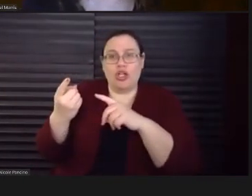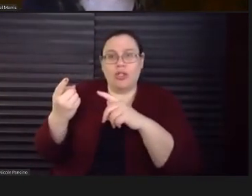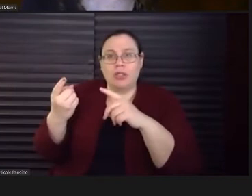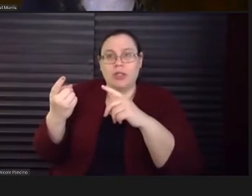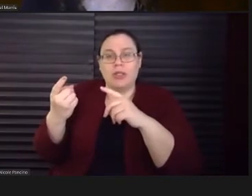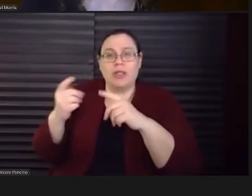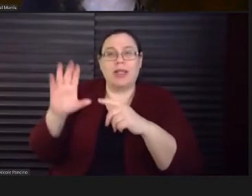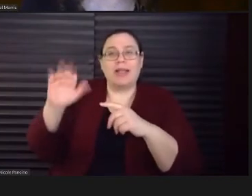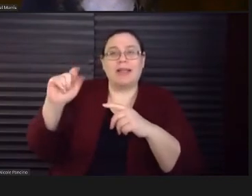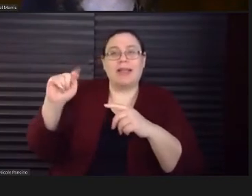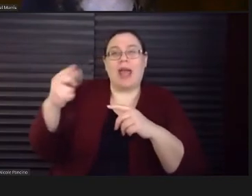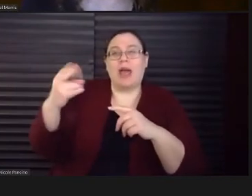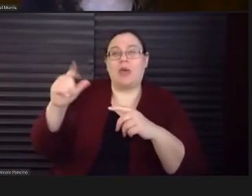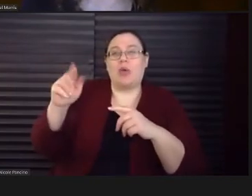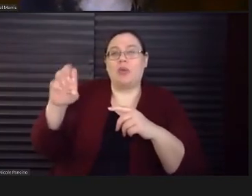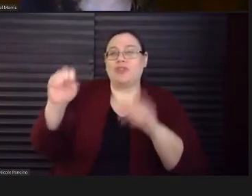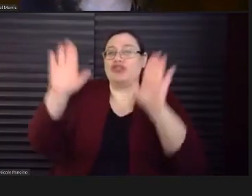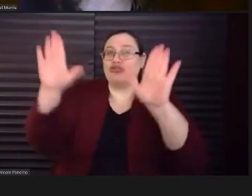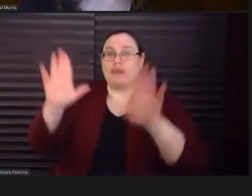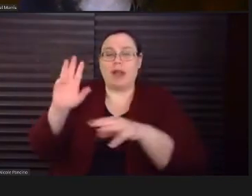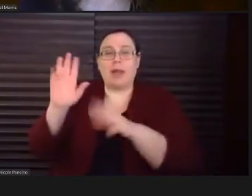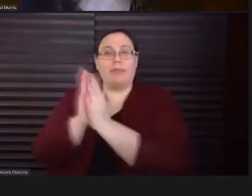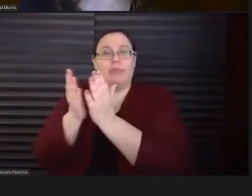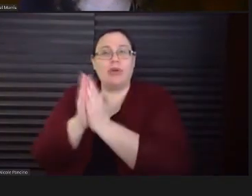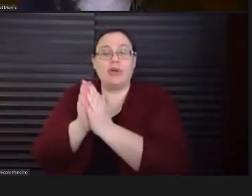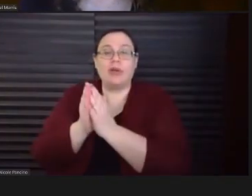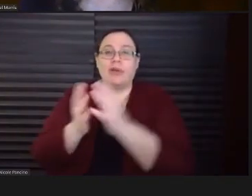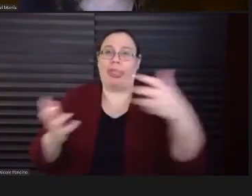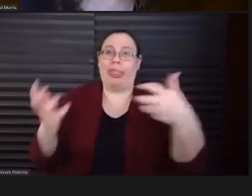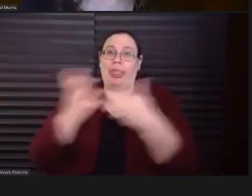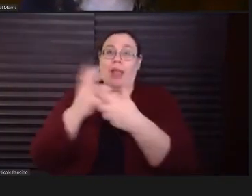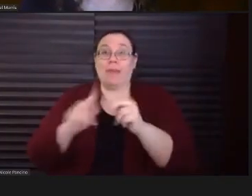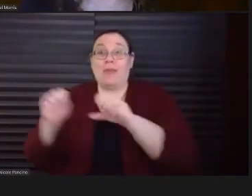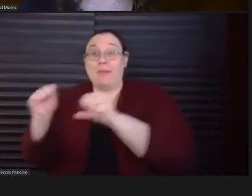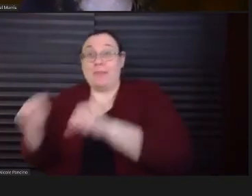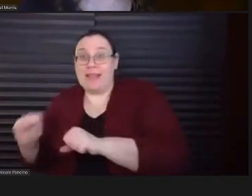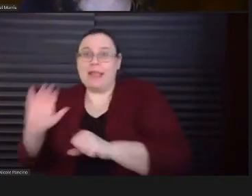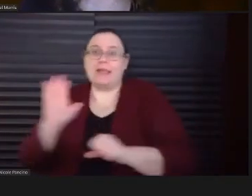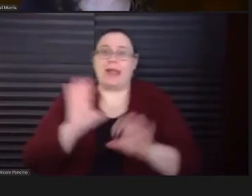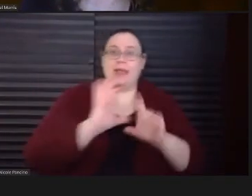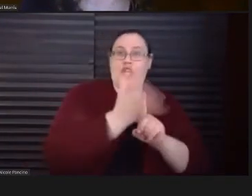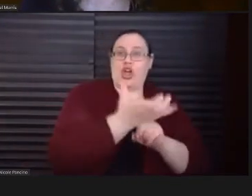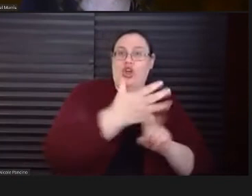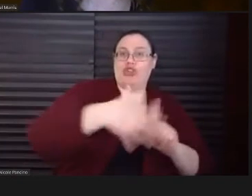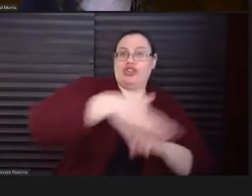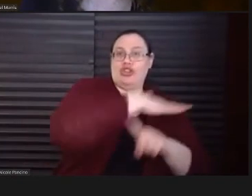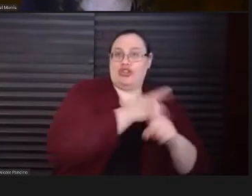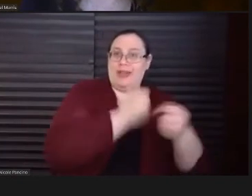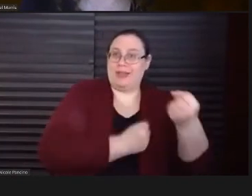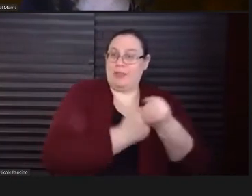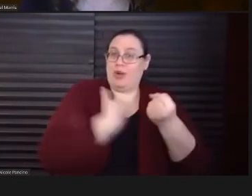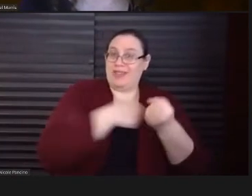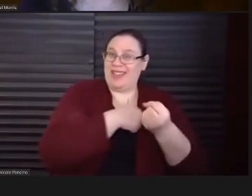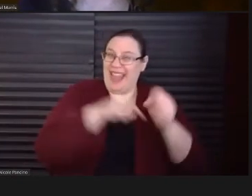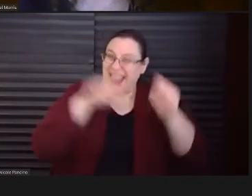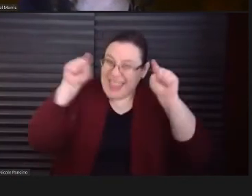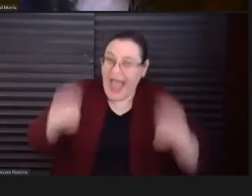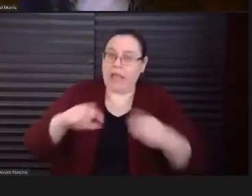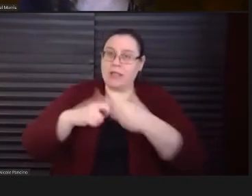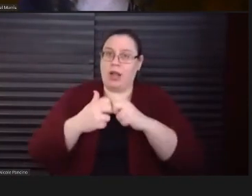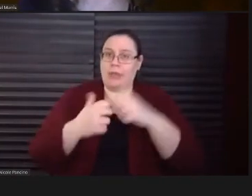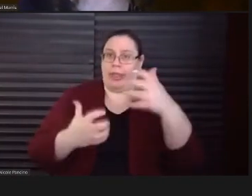book, it's the mismatch of people's abilities and the culture around us that supports us, and that's the problem we need to solve.